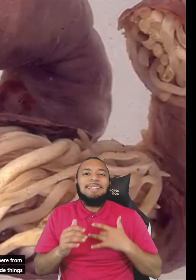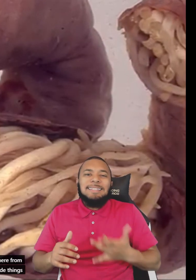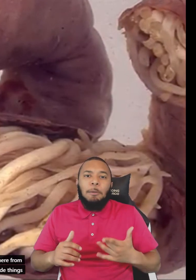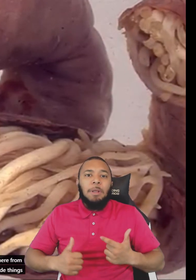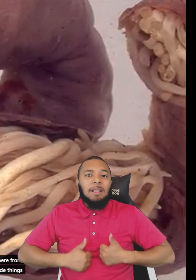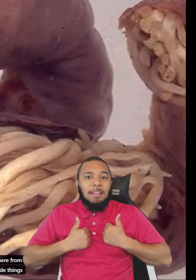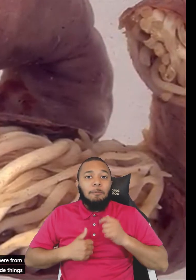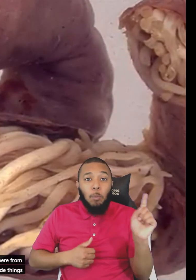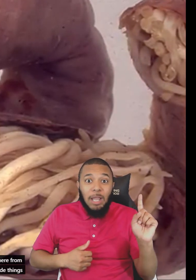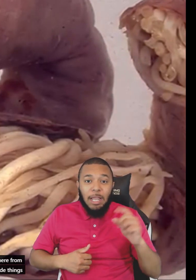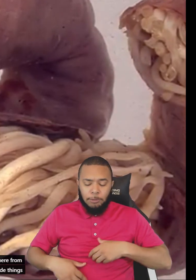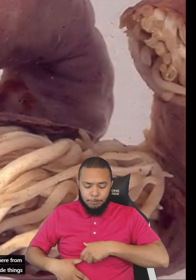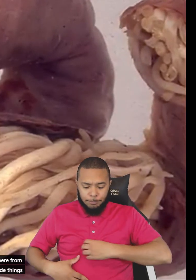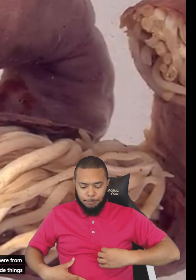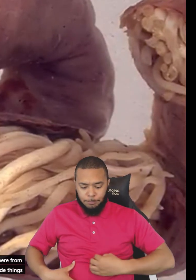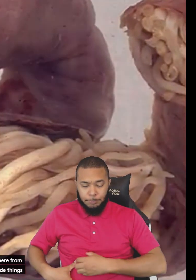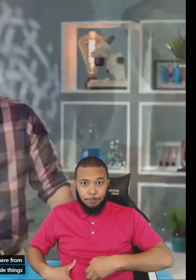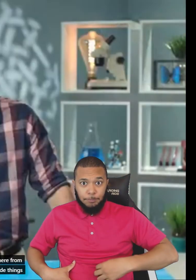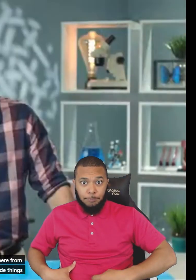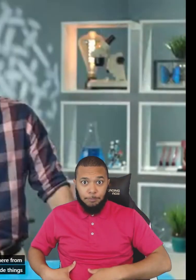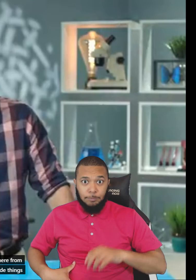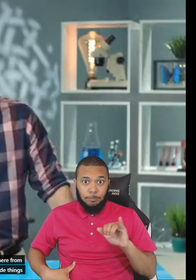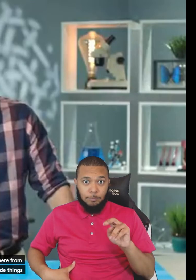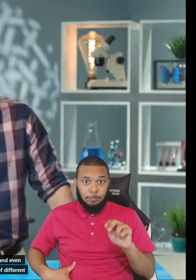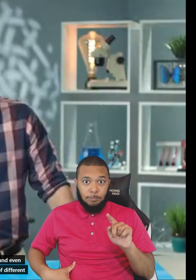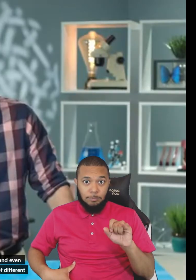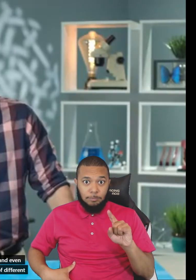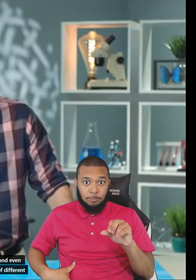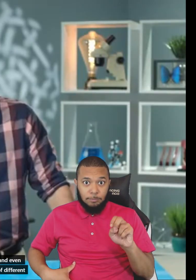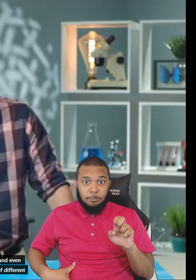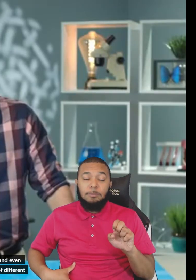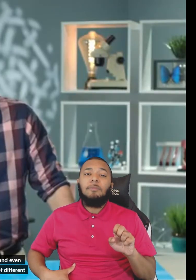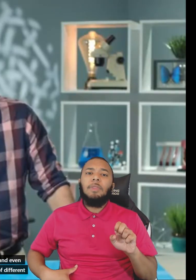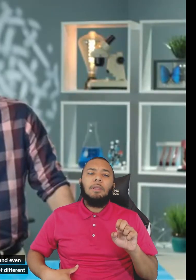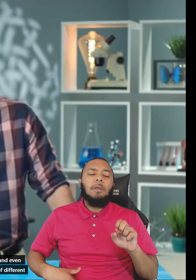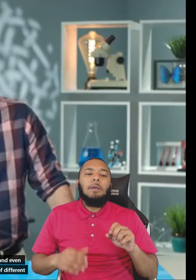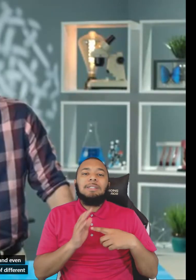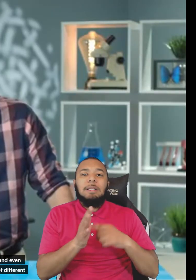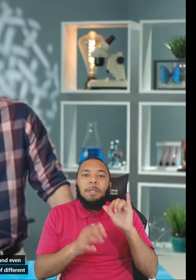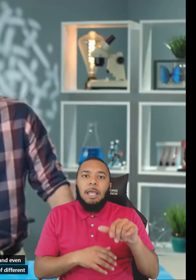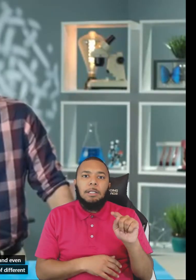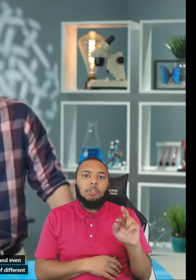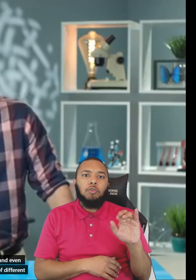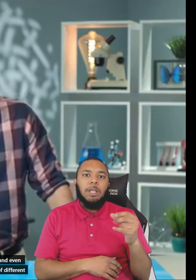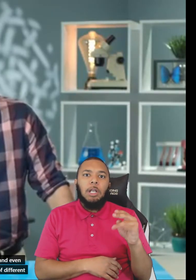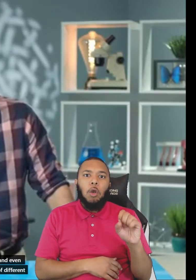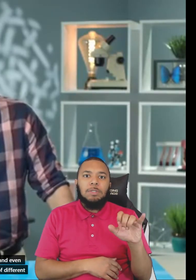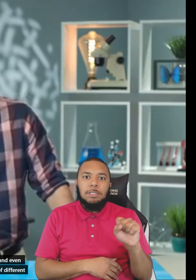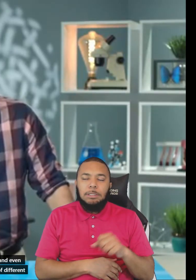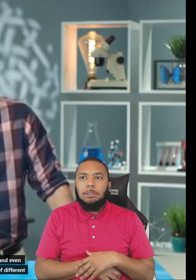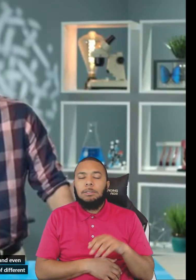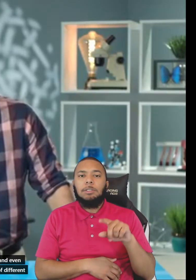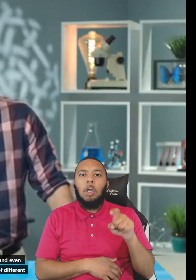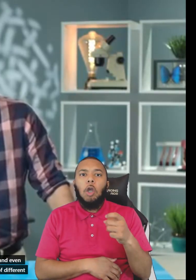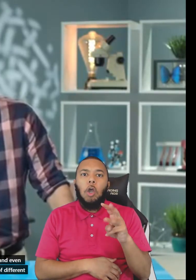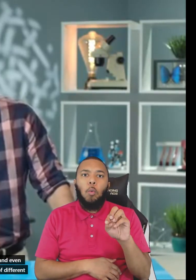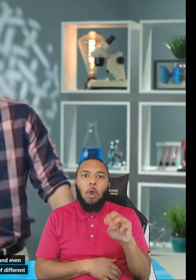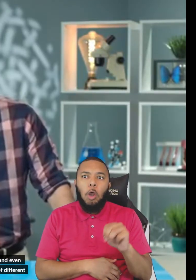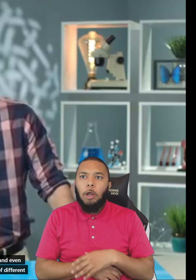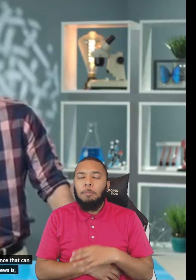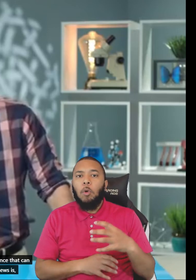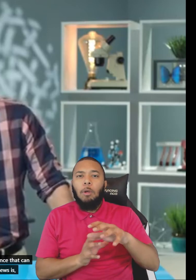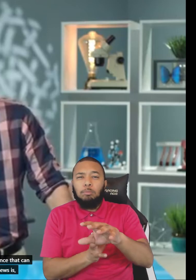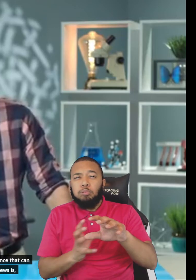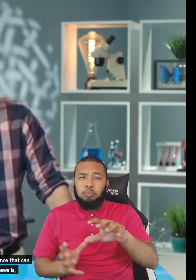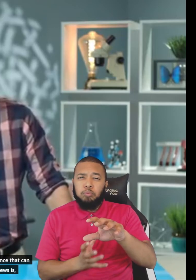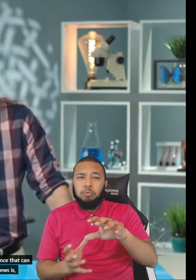absorb nutrients there from the host. This is going to include things like trichinosis, hookworm, and even elephantitis. So there's lots of